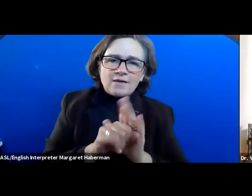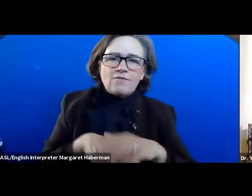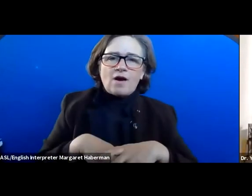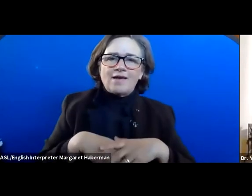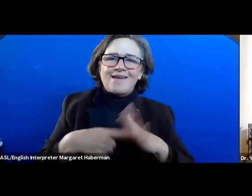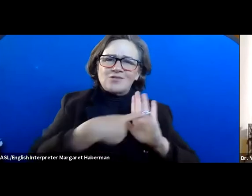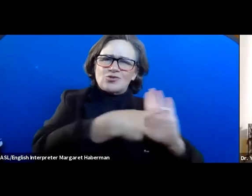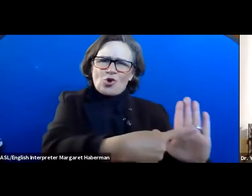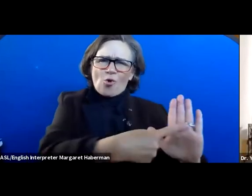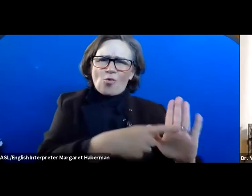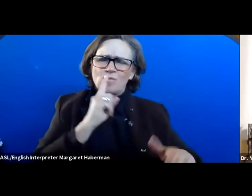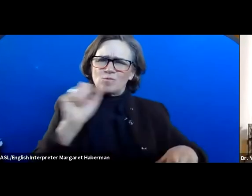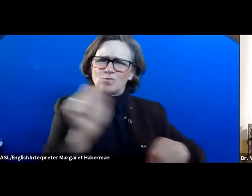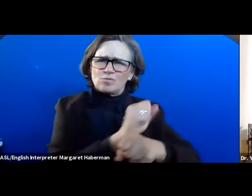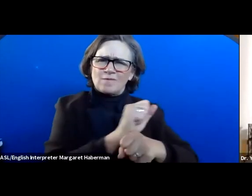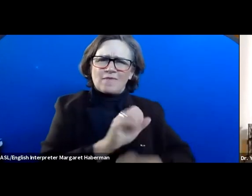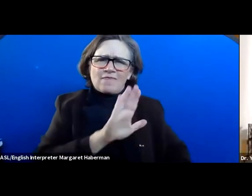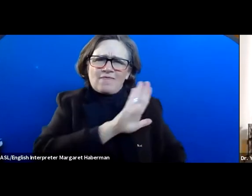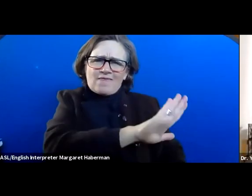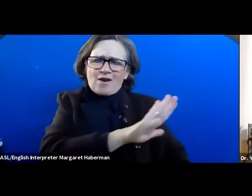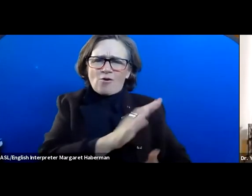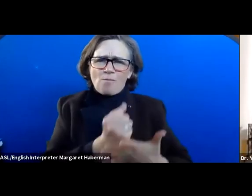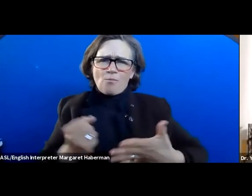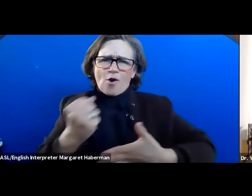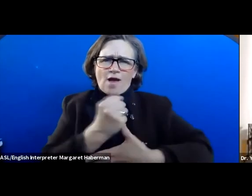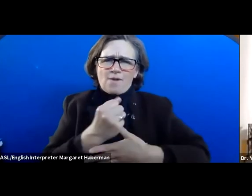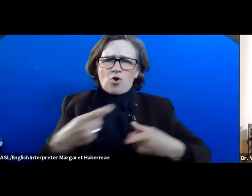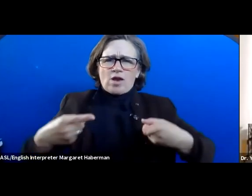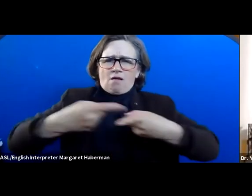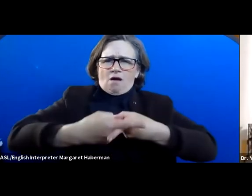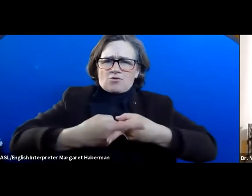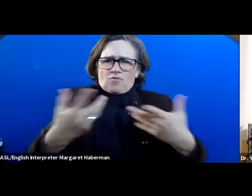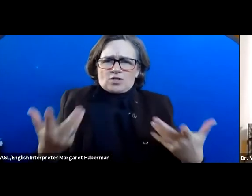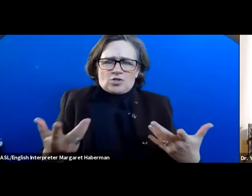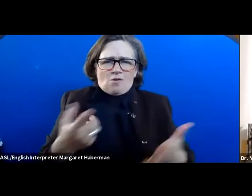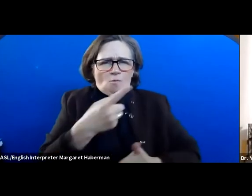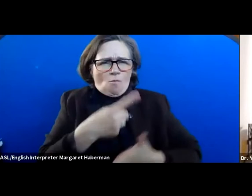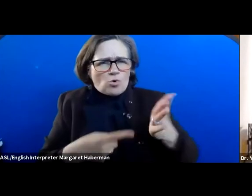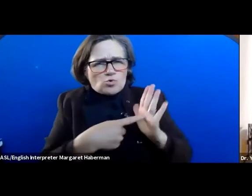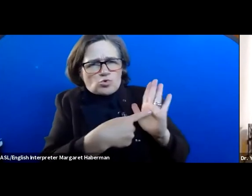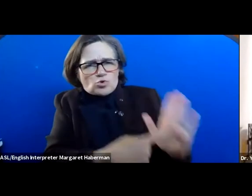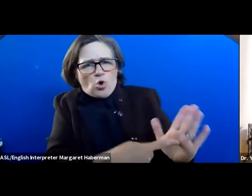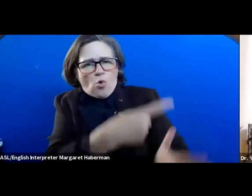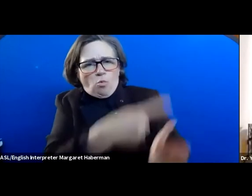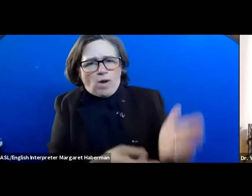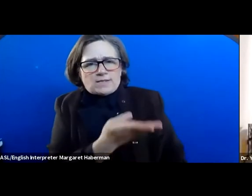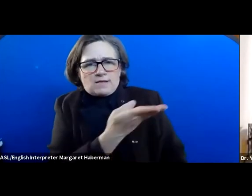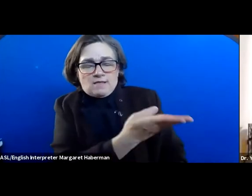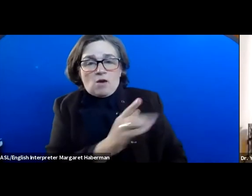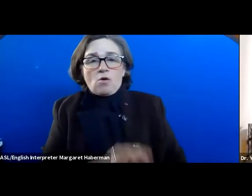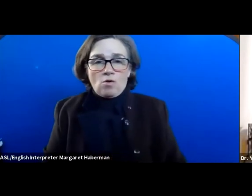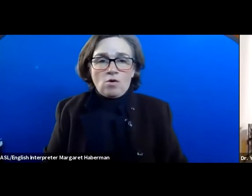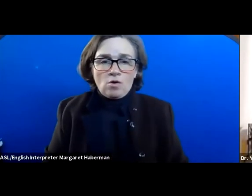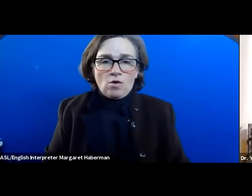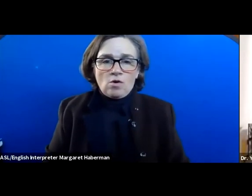exposing their primary contradictions. And I quote, "So the primary task of the revolutionary struggle is to achieve